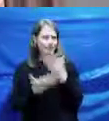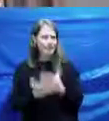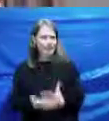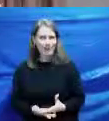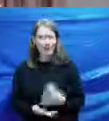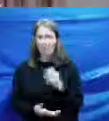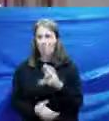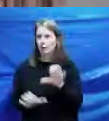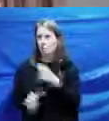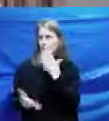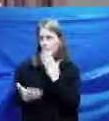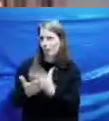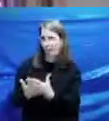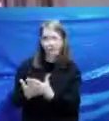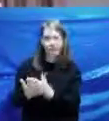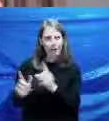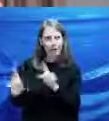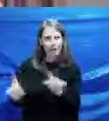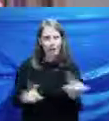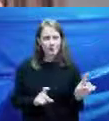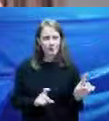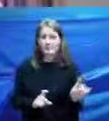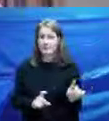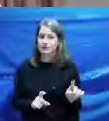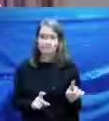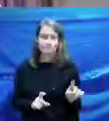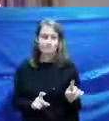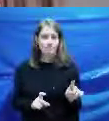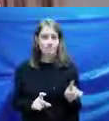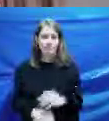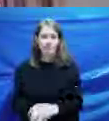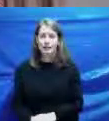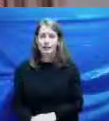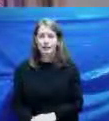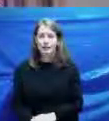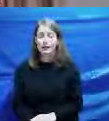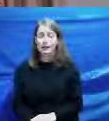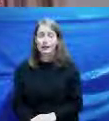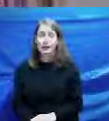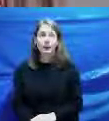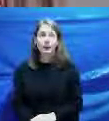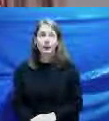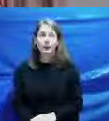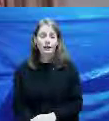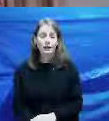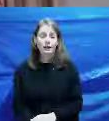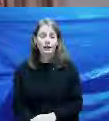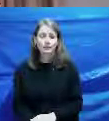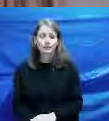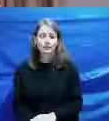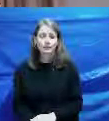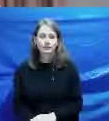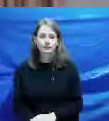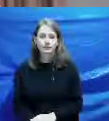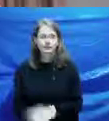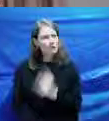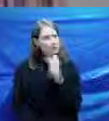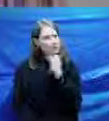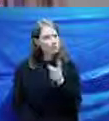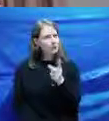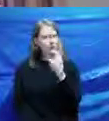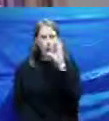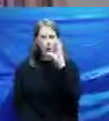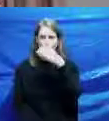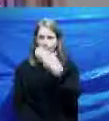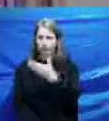test. Because one of the things that we didn't really talk about so much now is in the world of standards, it was a weird thing